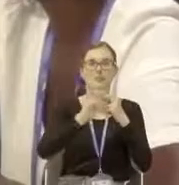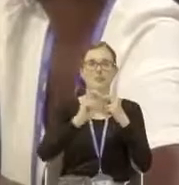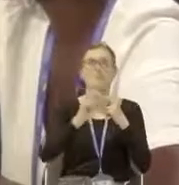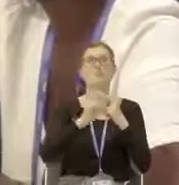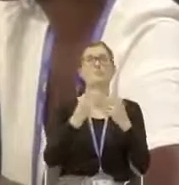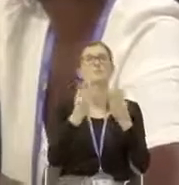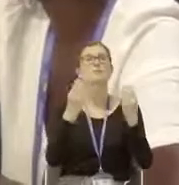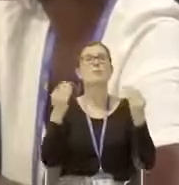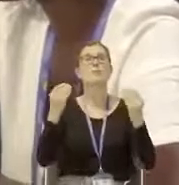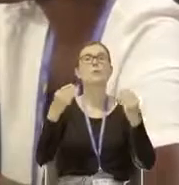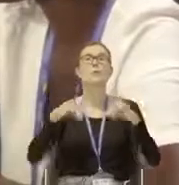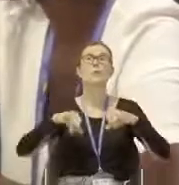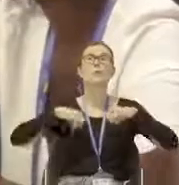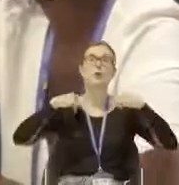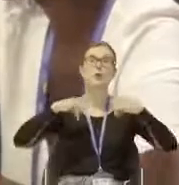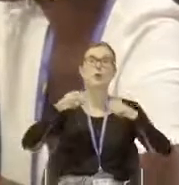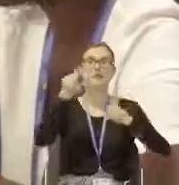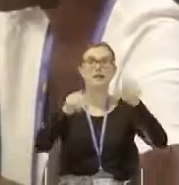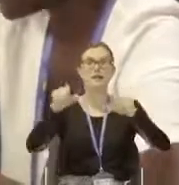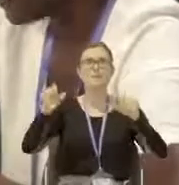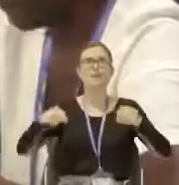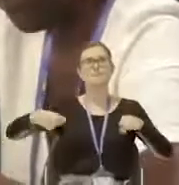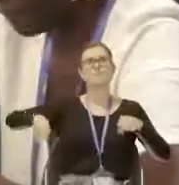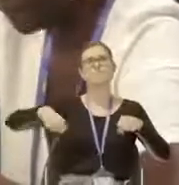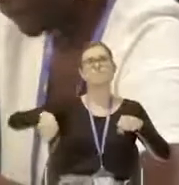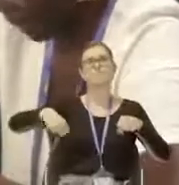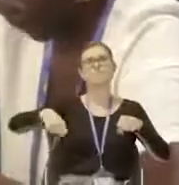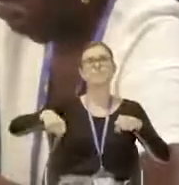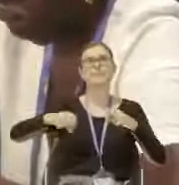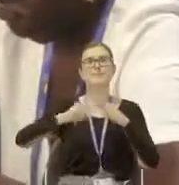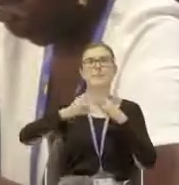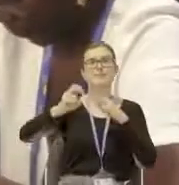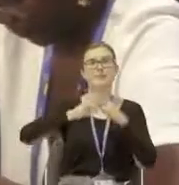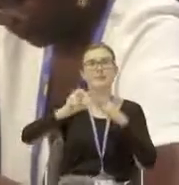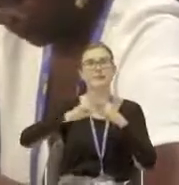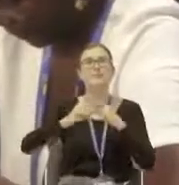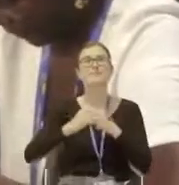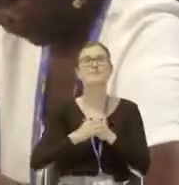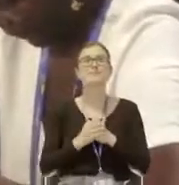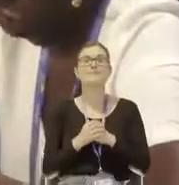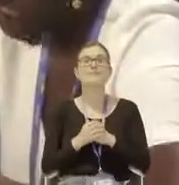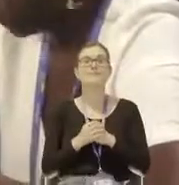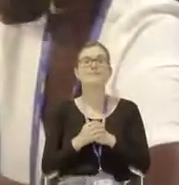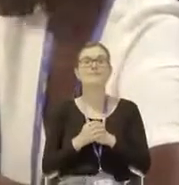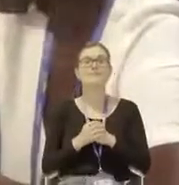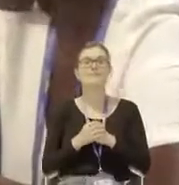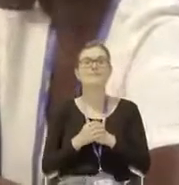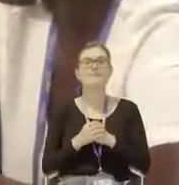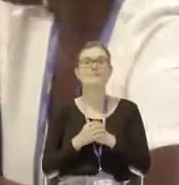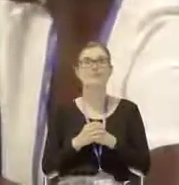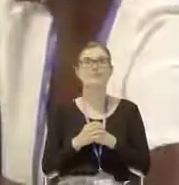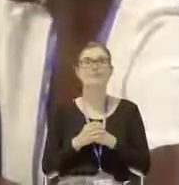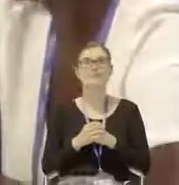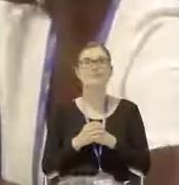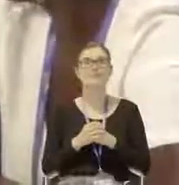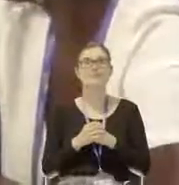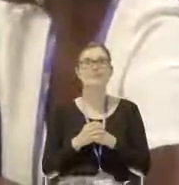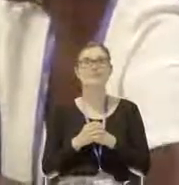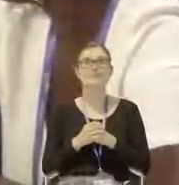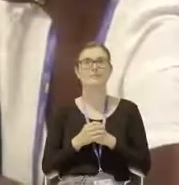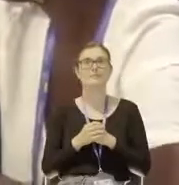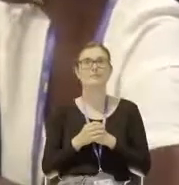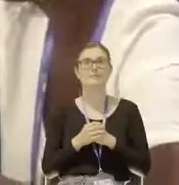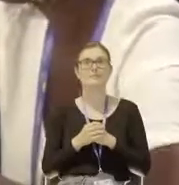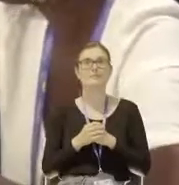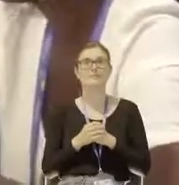largest service in transport. And women who take care of young ones